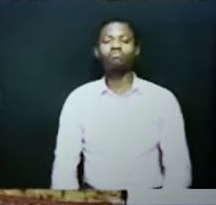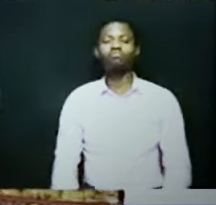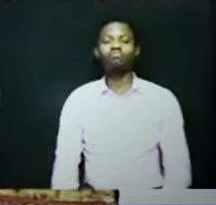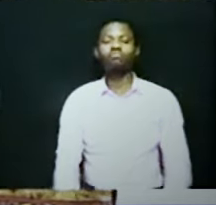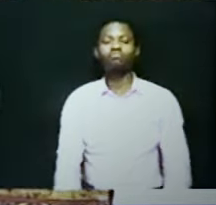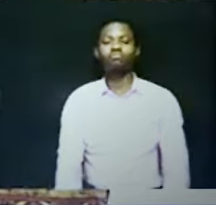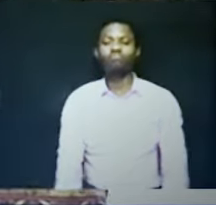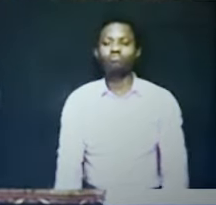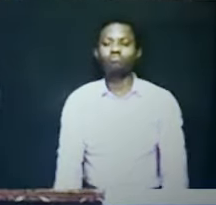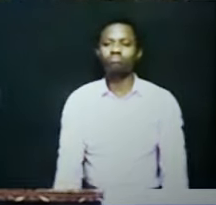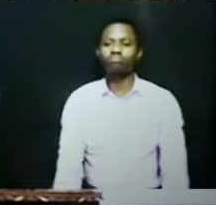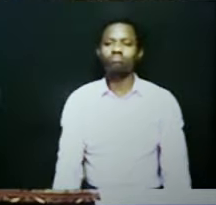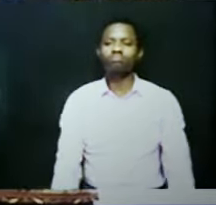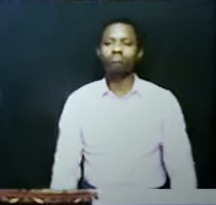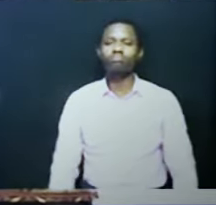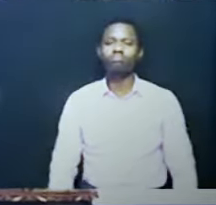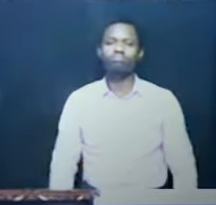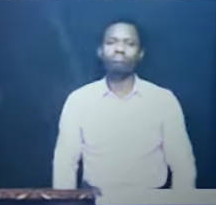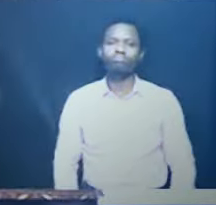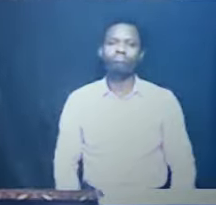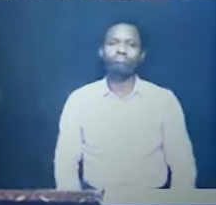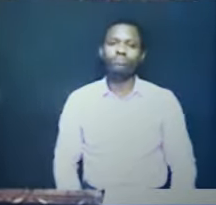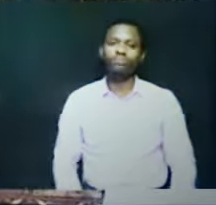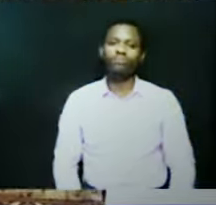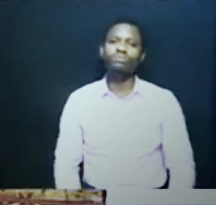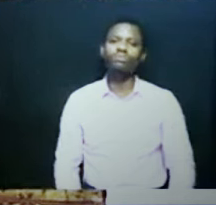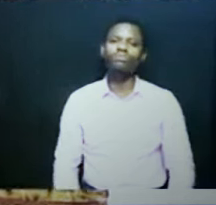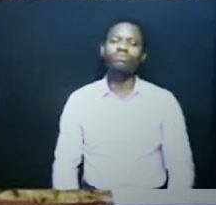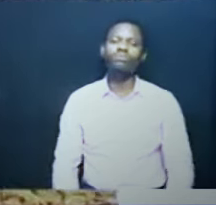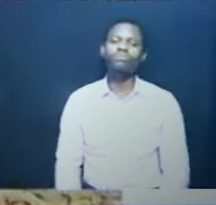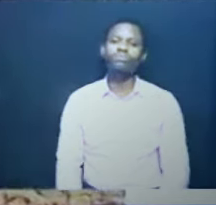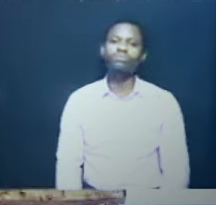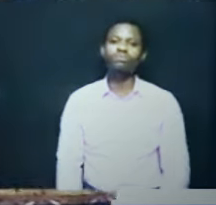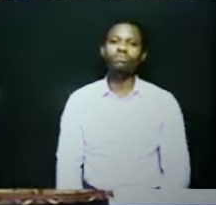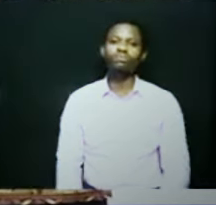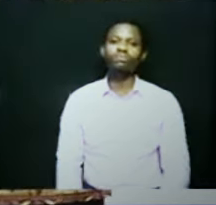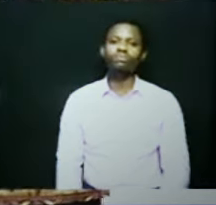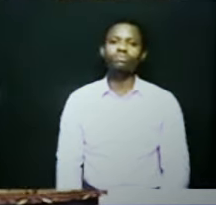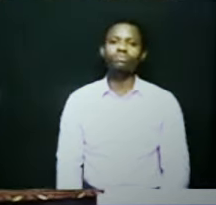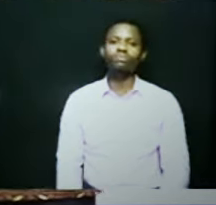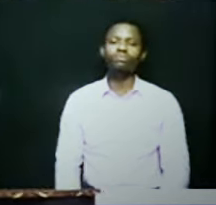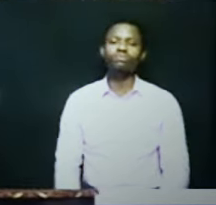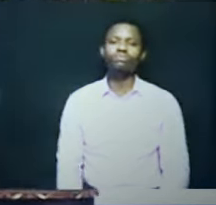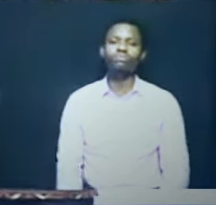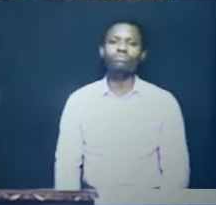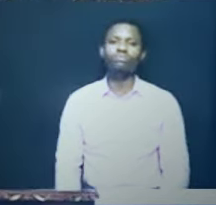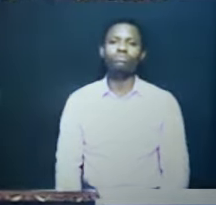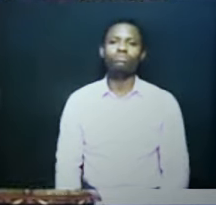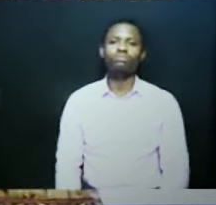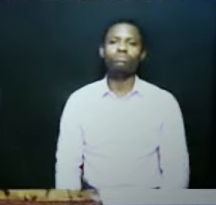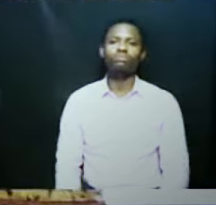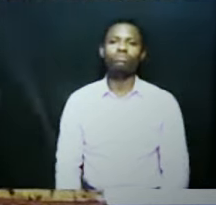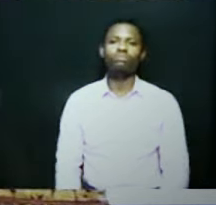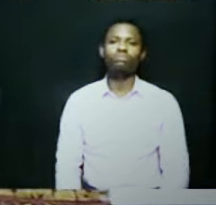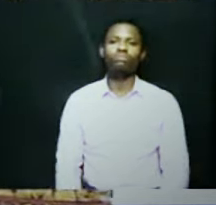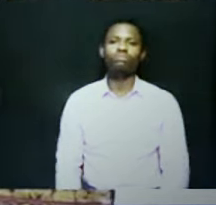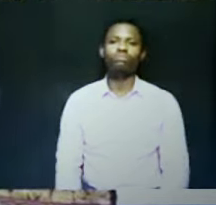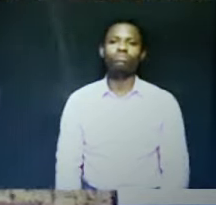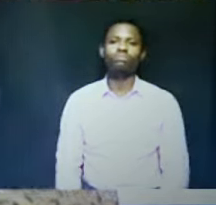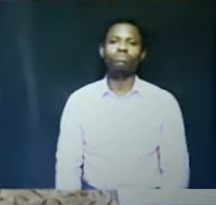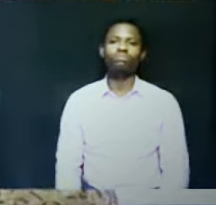bribiaremo, nemum, sir, a ye dano, sir, and nam, and quemwo, womwo. What the nam yin